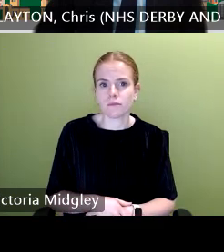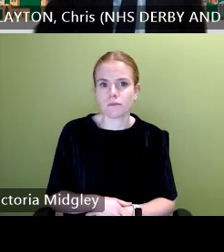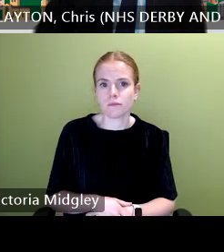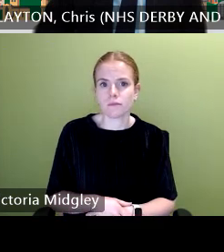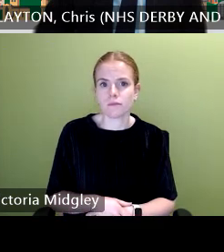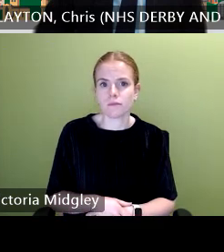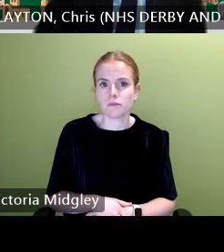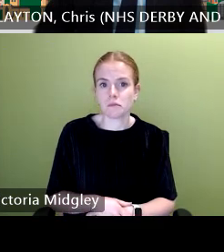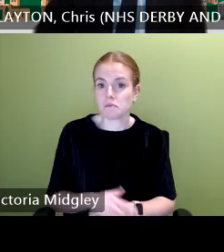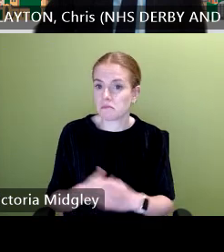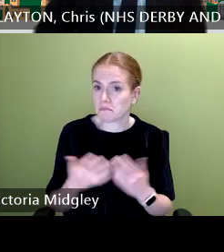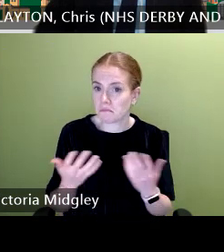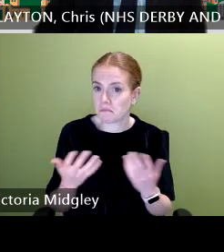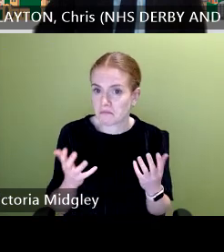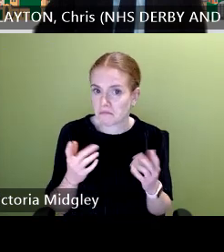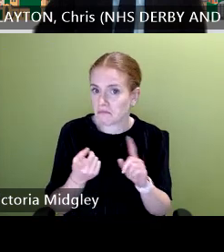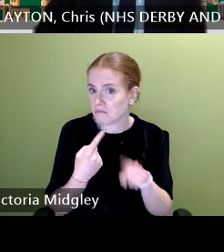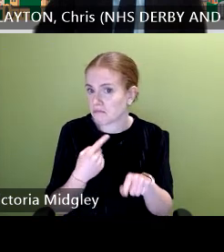no.